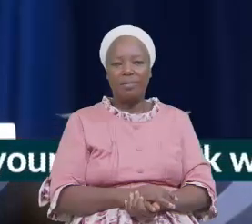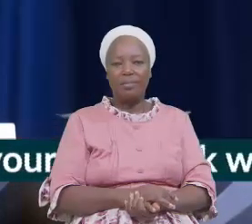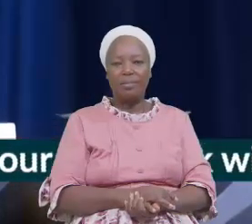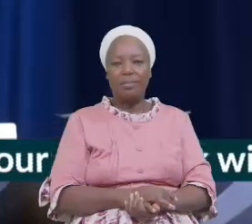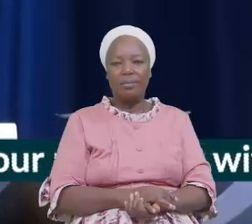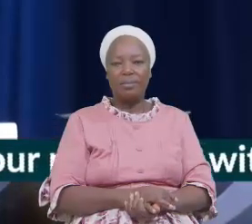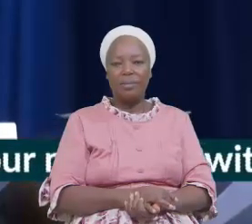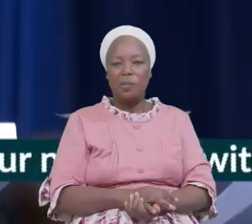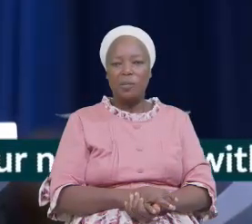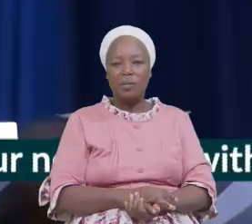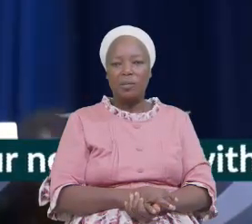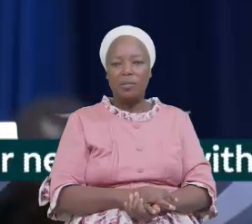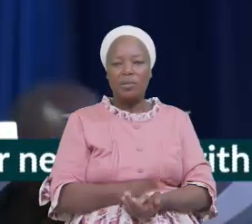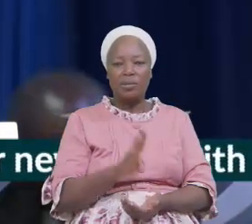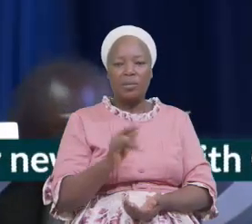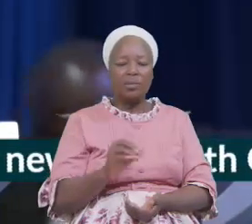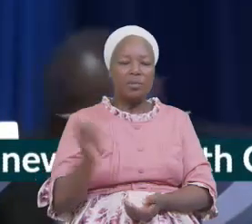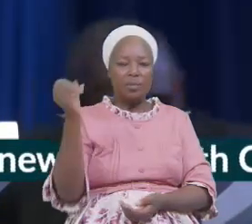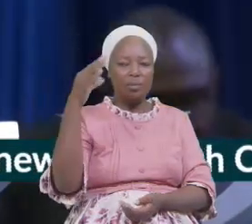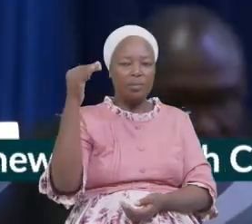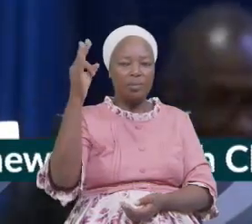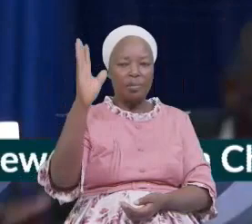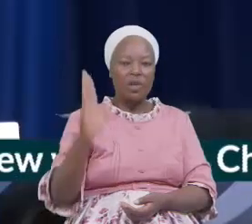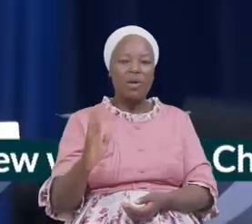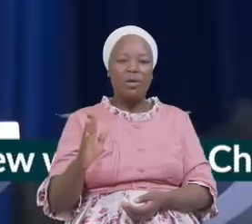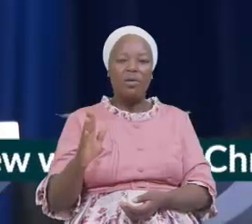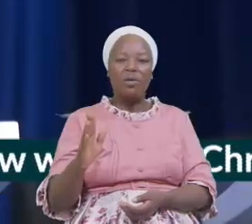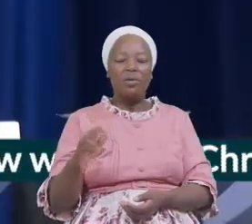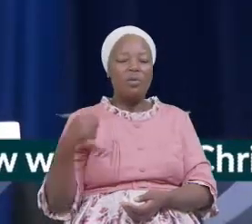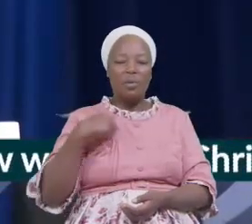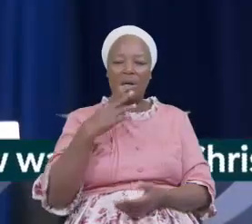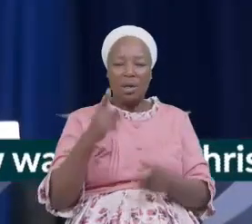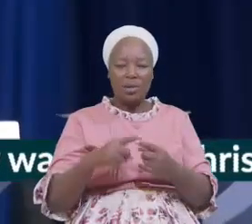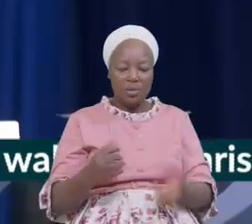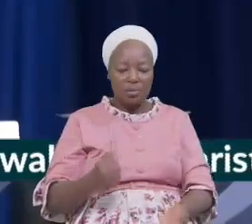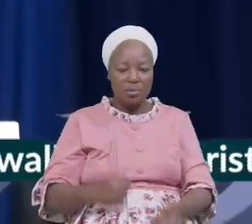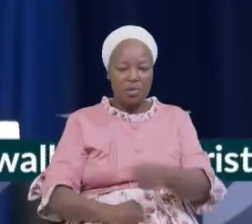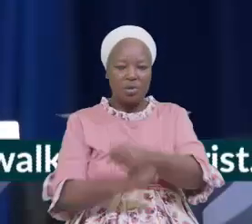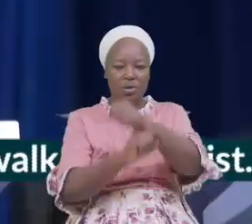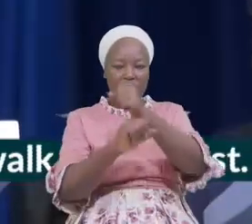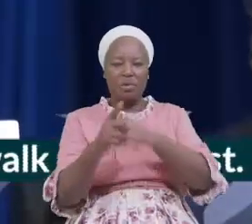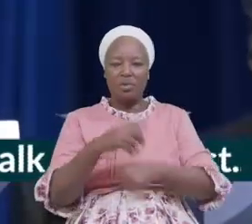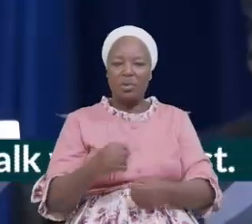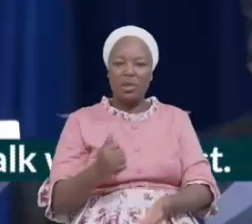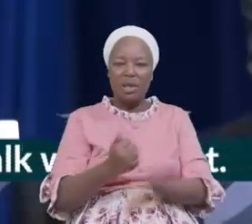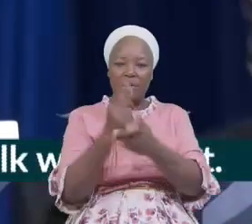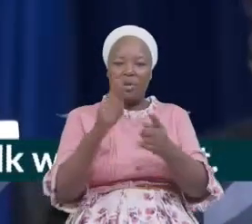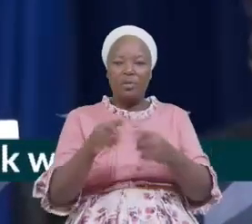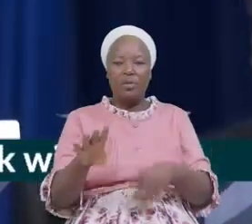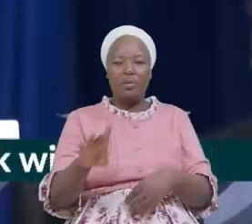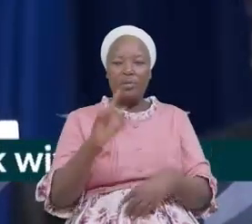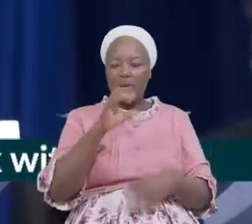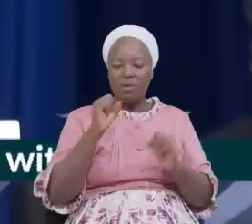By the grace of God, we are here to help you, to assist you, to be able to find your faith in Christ.